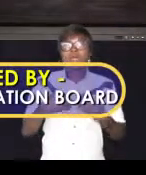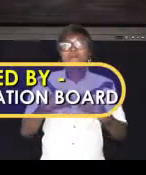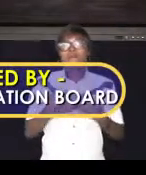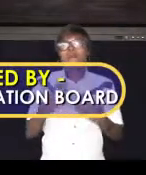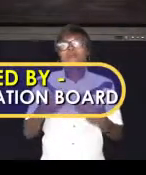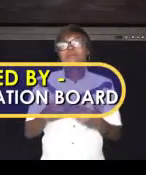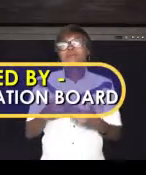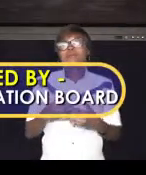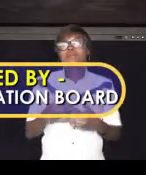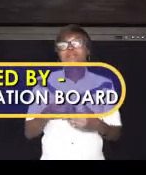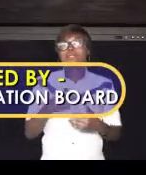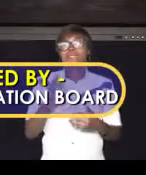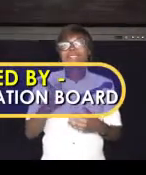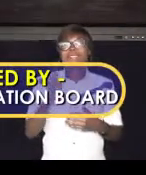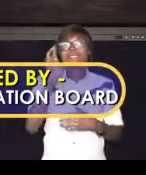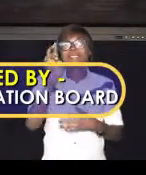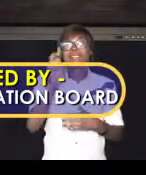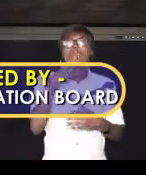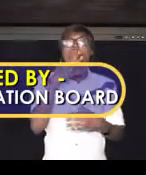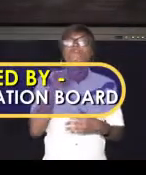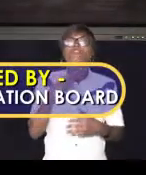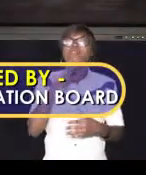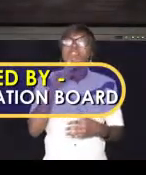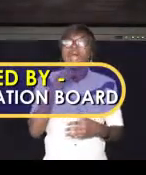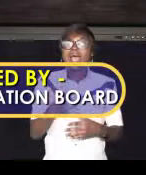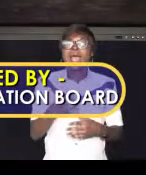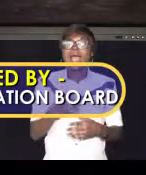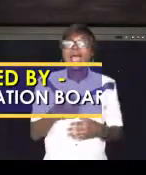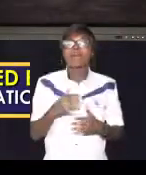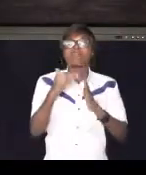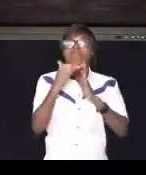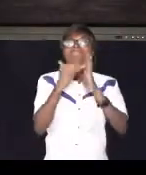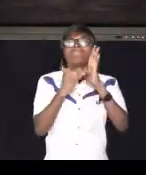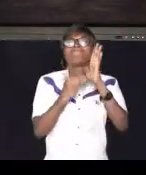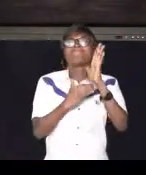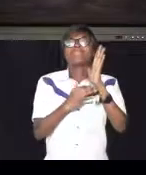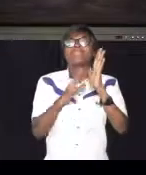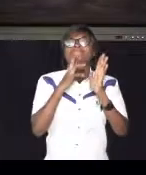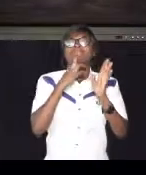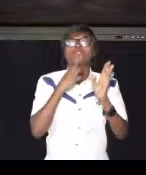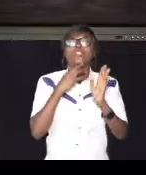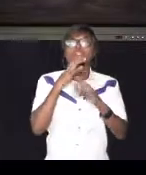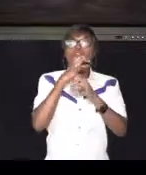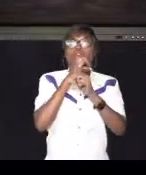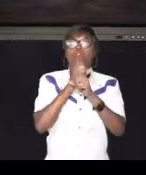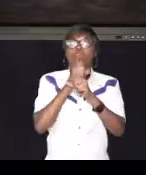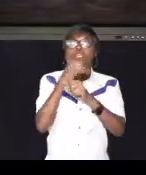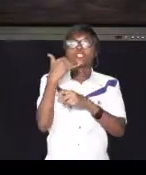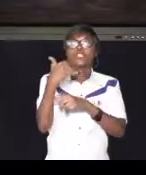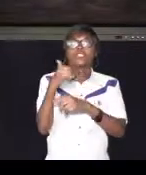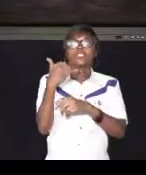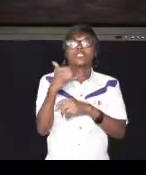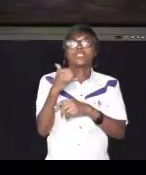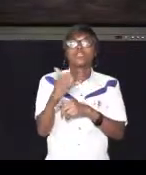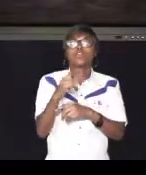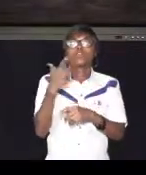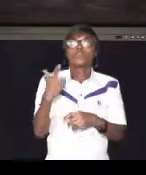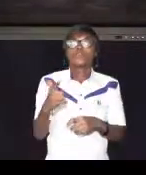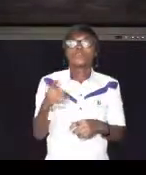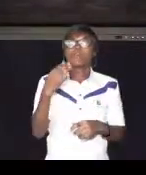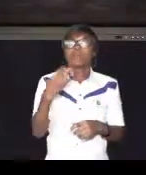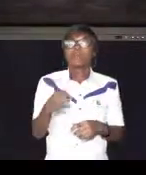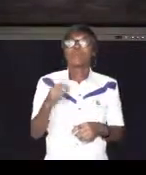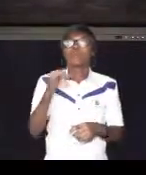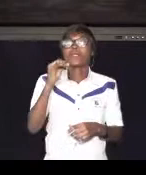today. 7 colors of rainbow, red, orange. Once you just remember that Roy G. Beef, you'll be able